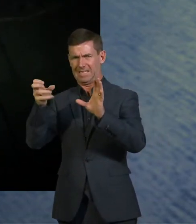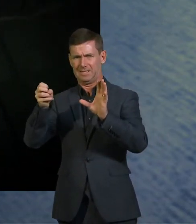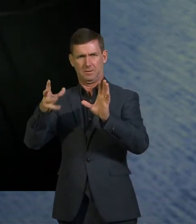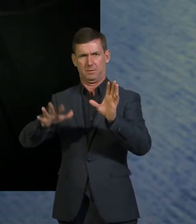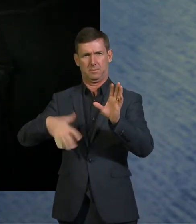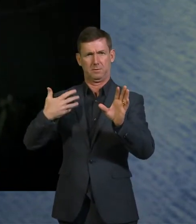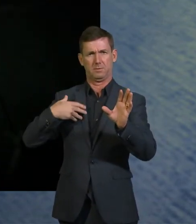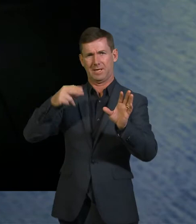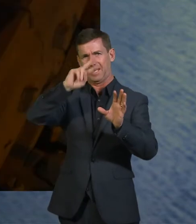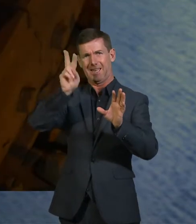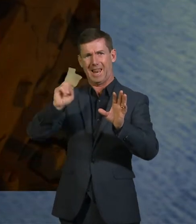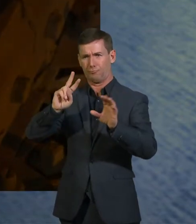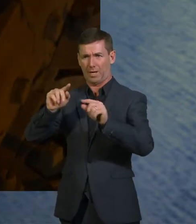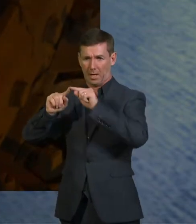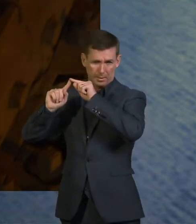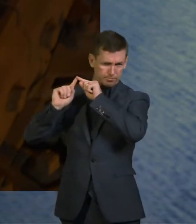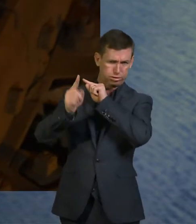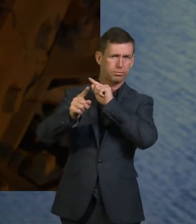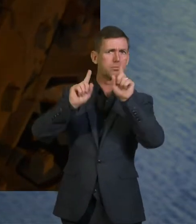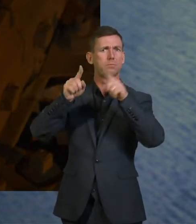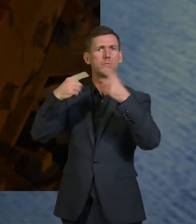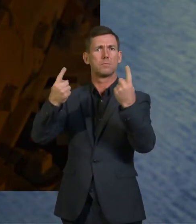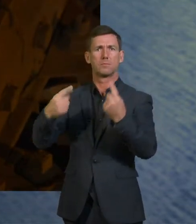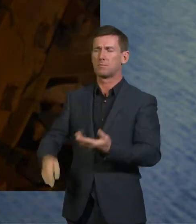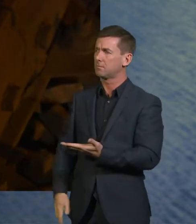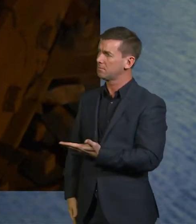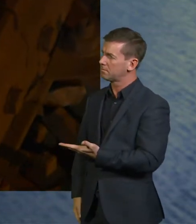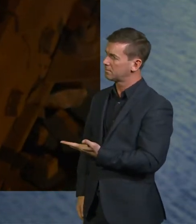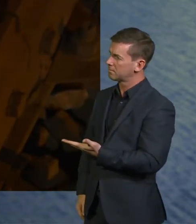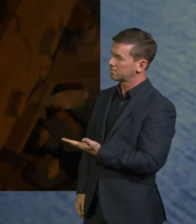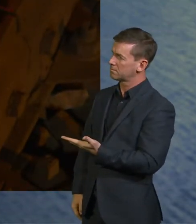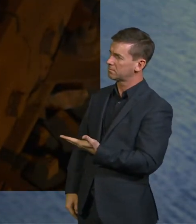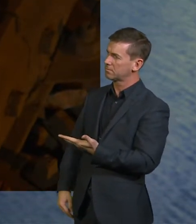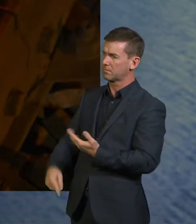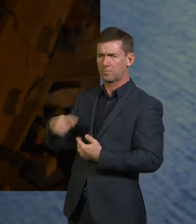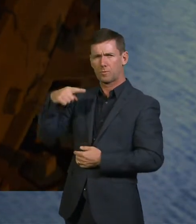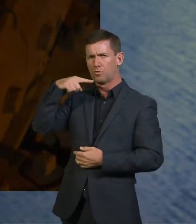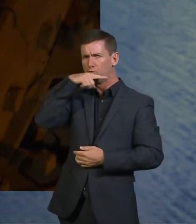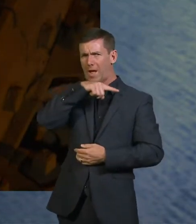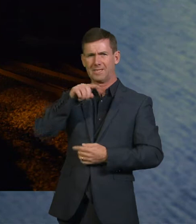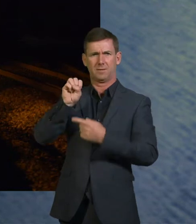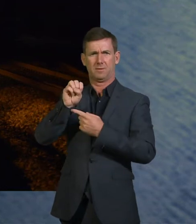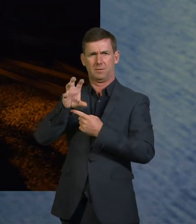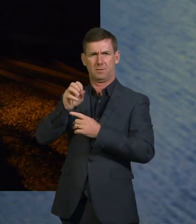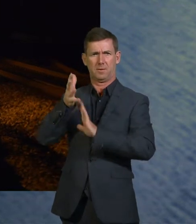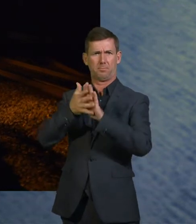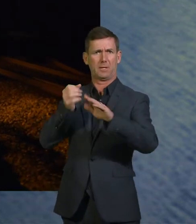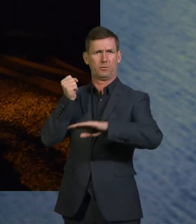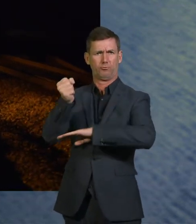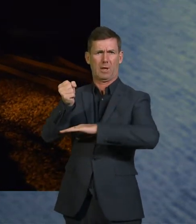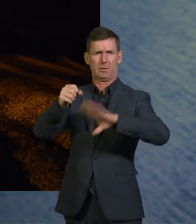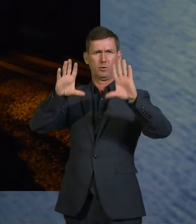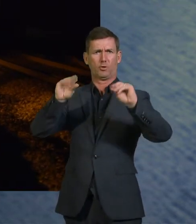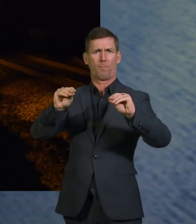surging down the line into the tunnel. The red light on the track tells train drivers to stop here. And the blue